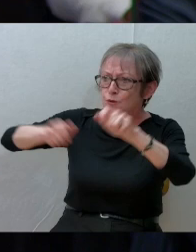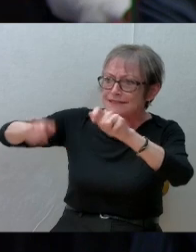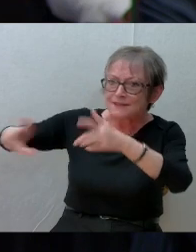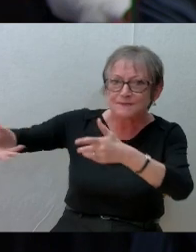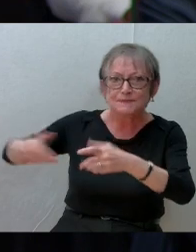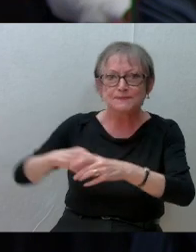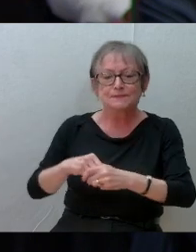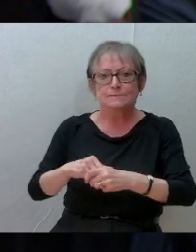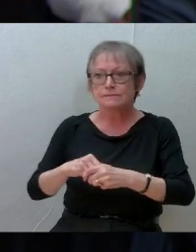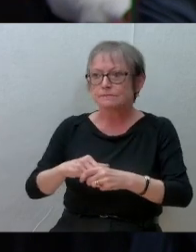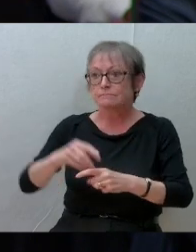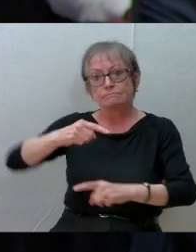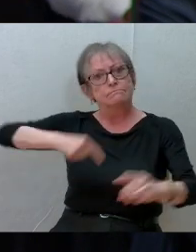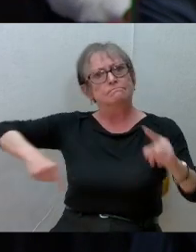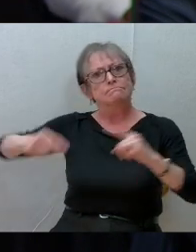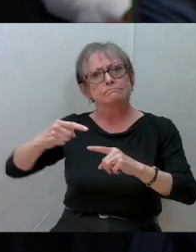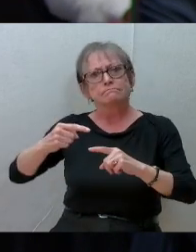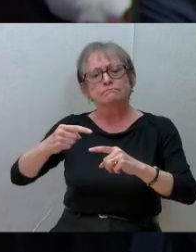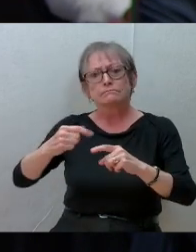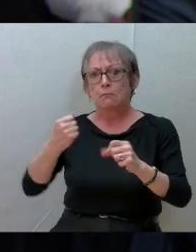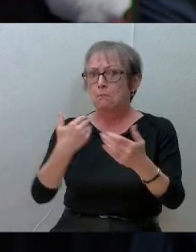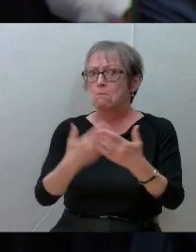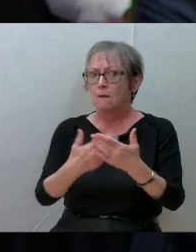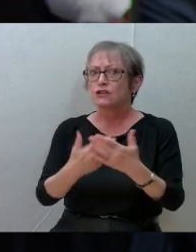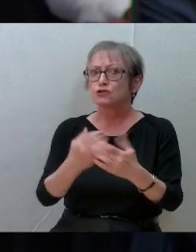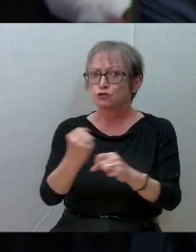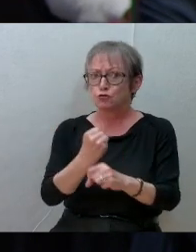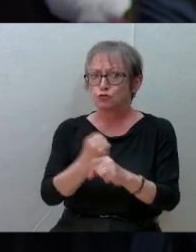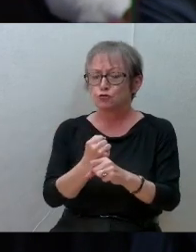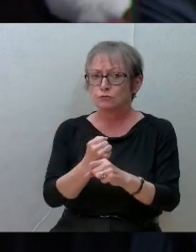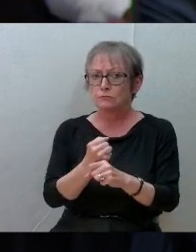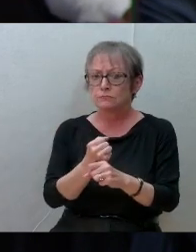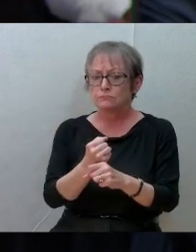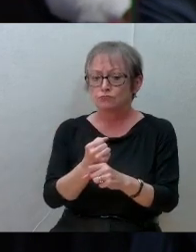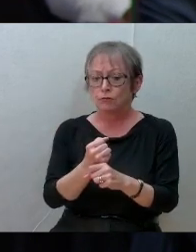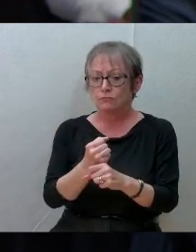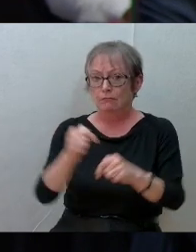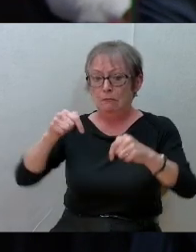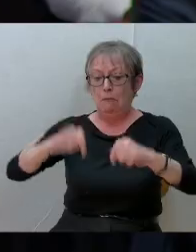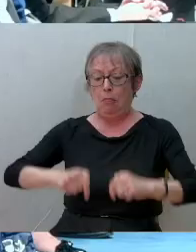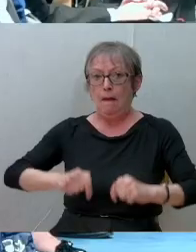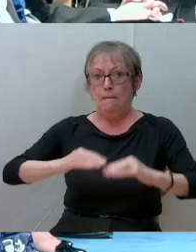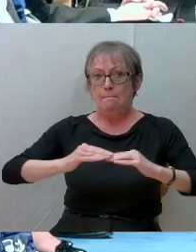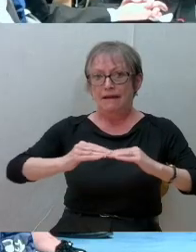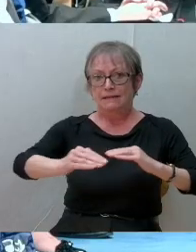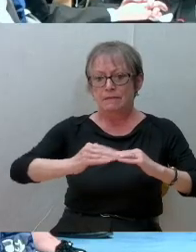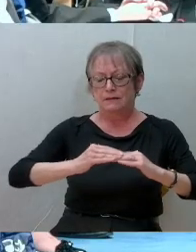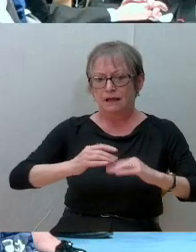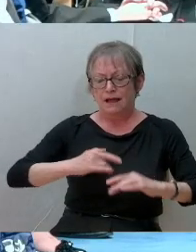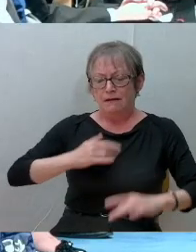well. We all have so much to do. And going back to that basement that made me emotional